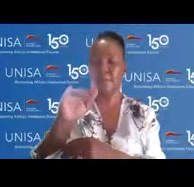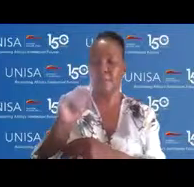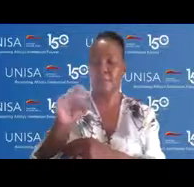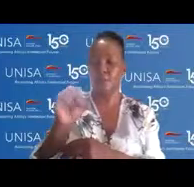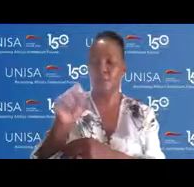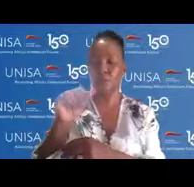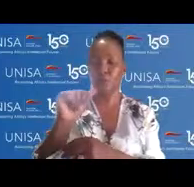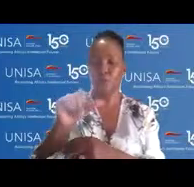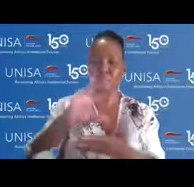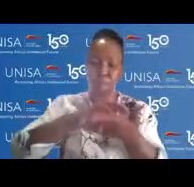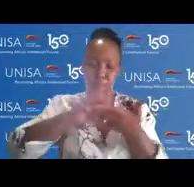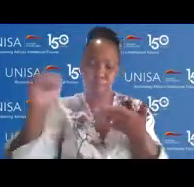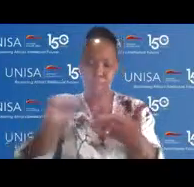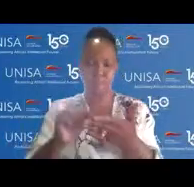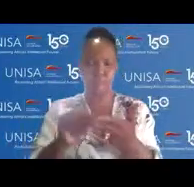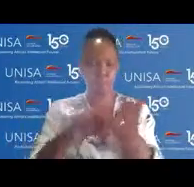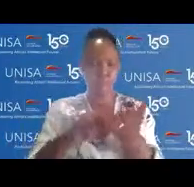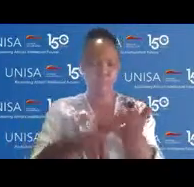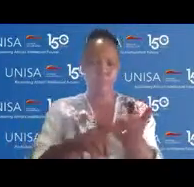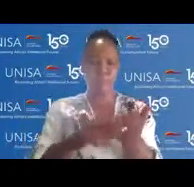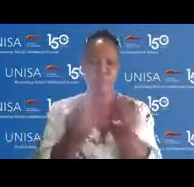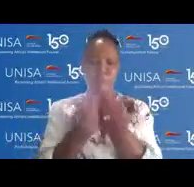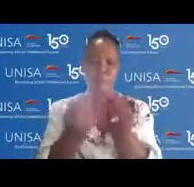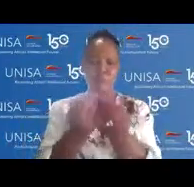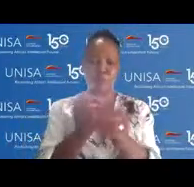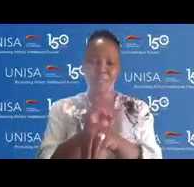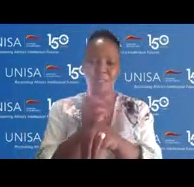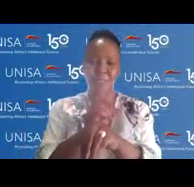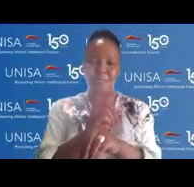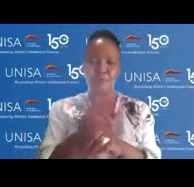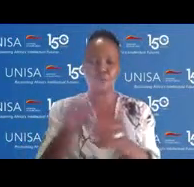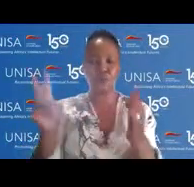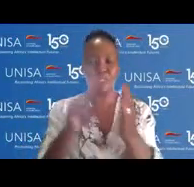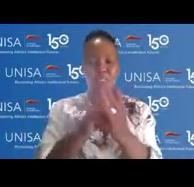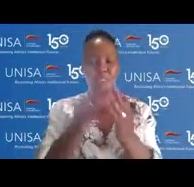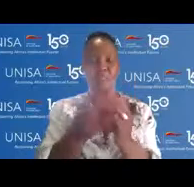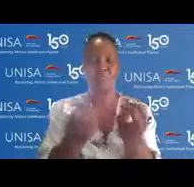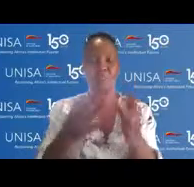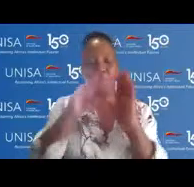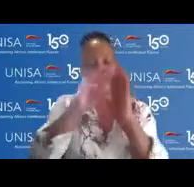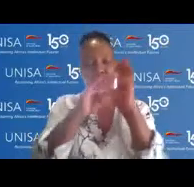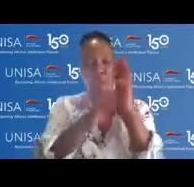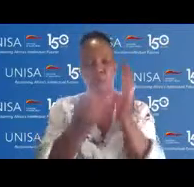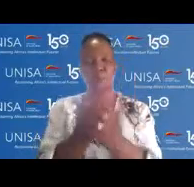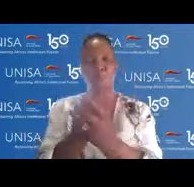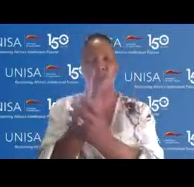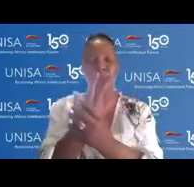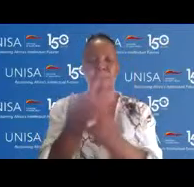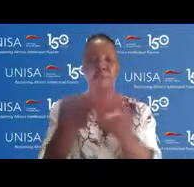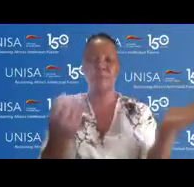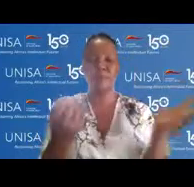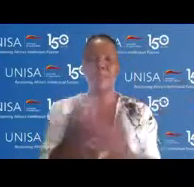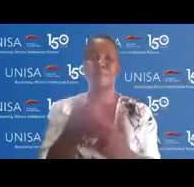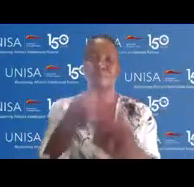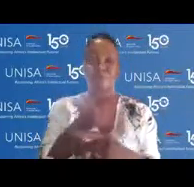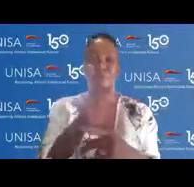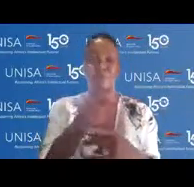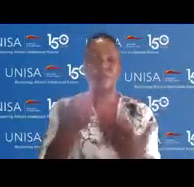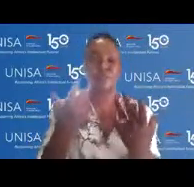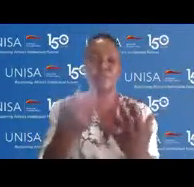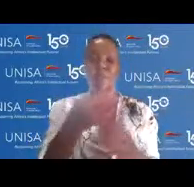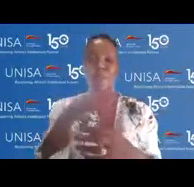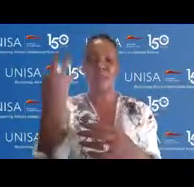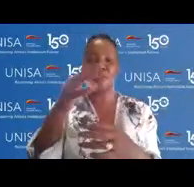your finger on it for a few seconds and then you'll see the menu will pop up. Okay, and the third option there says